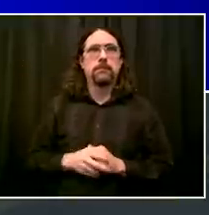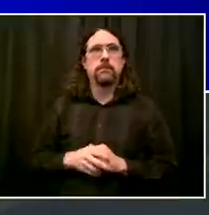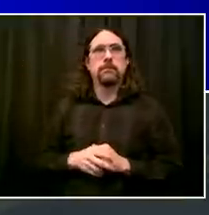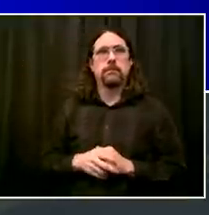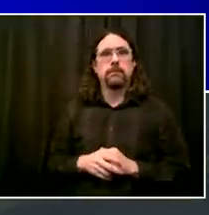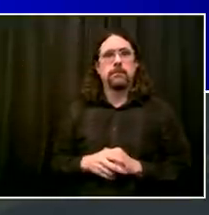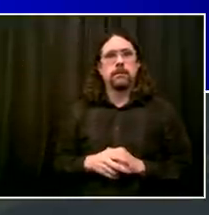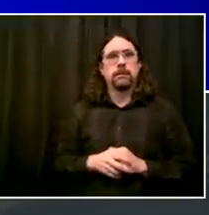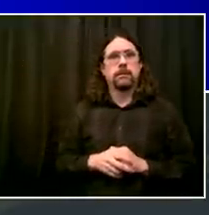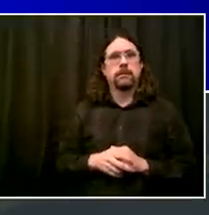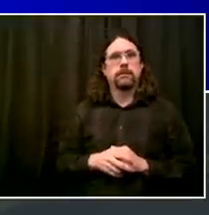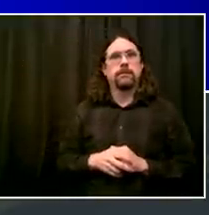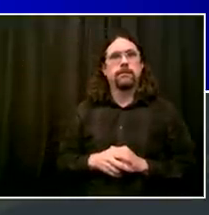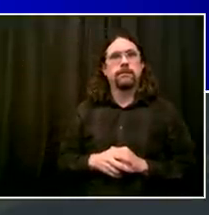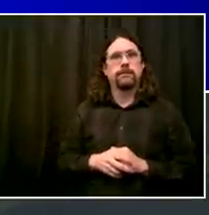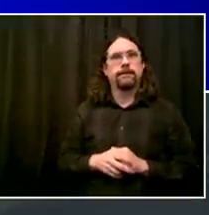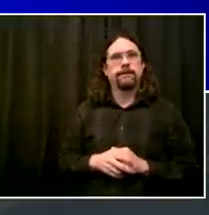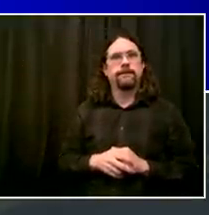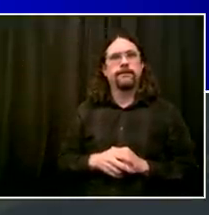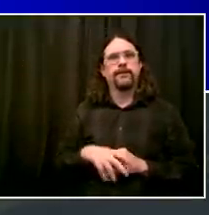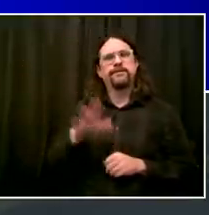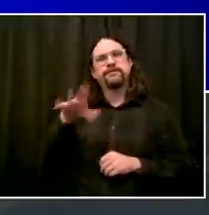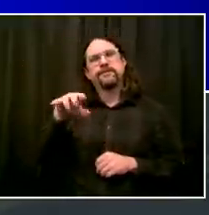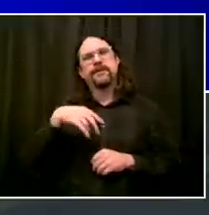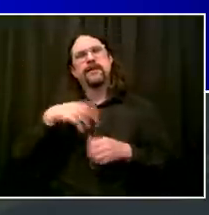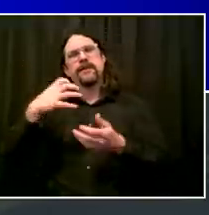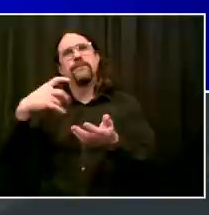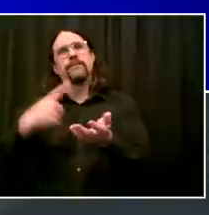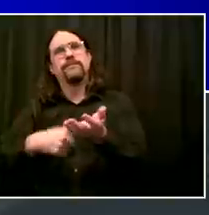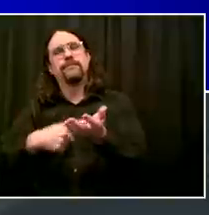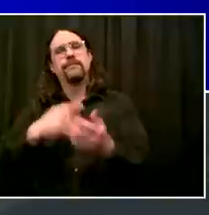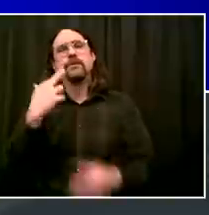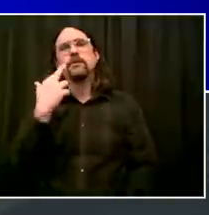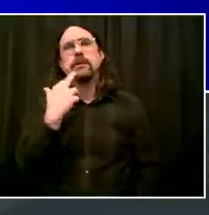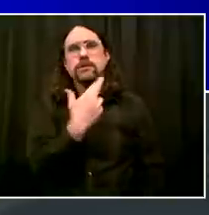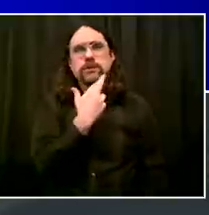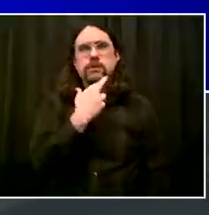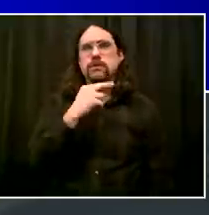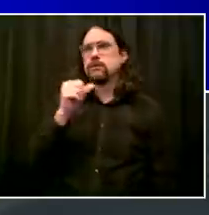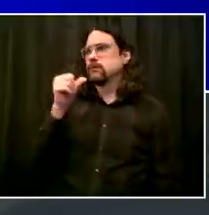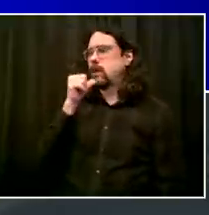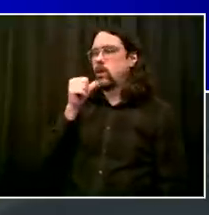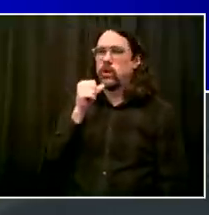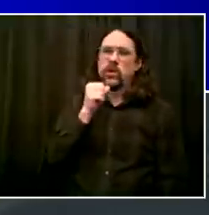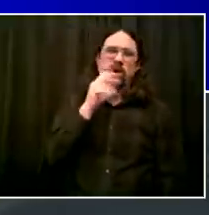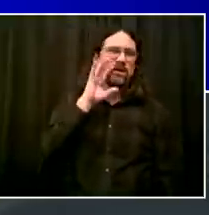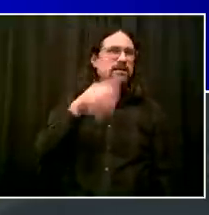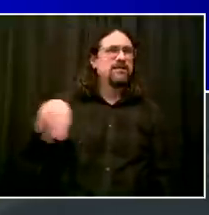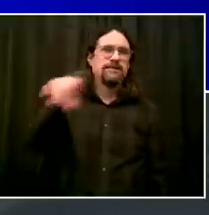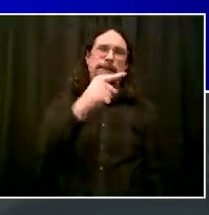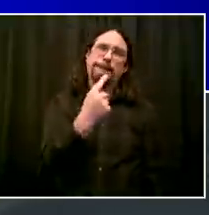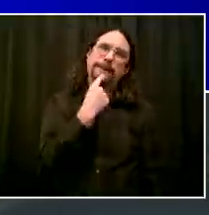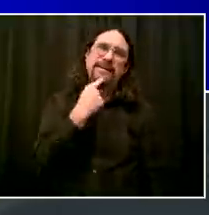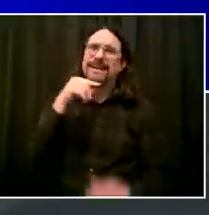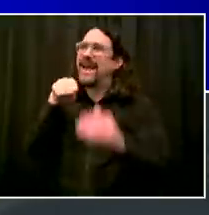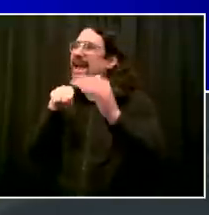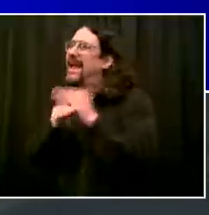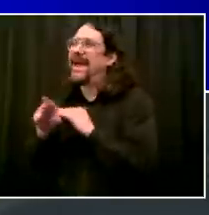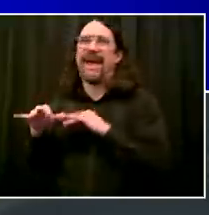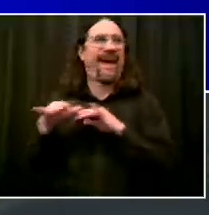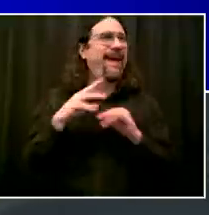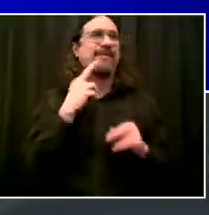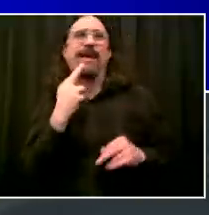restaurants and bars. I spend a lot of time in those restaurants and bars, and I would love to see them back. And they will come back in due